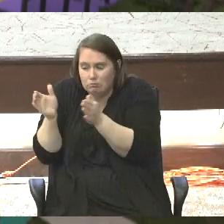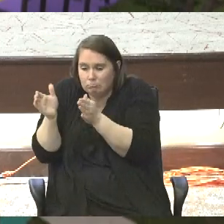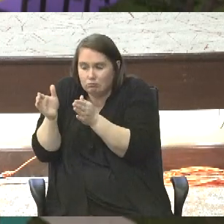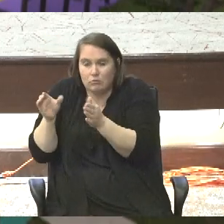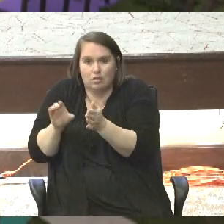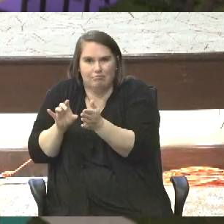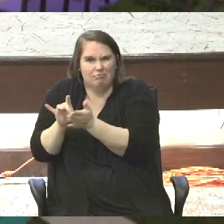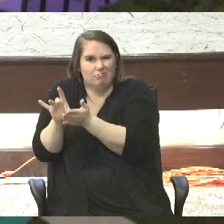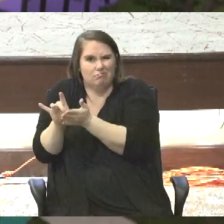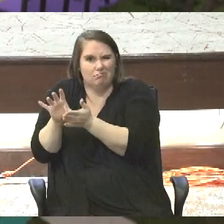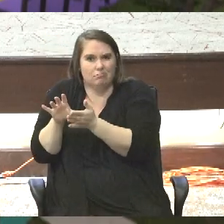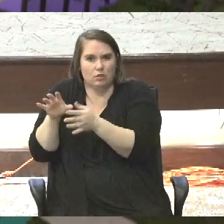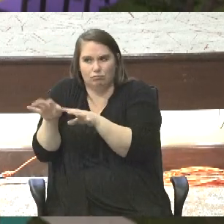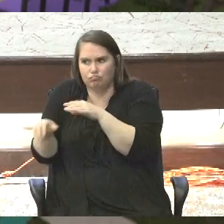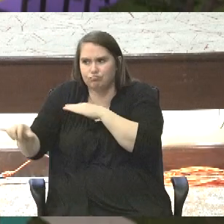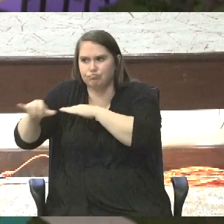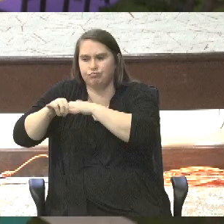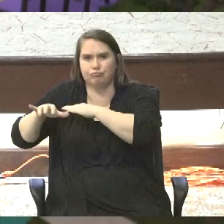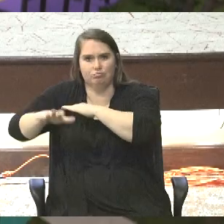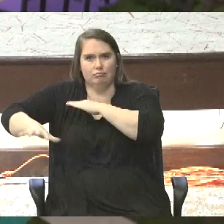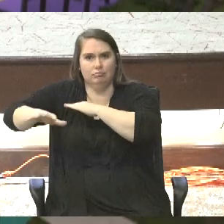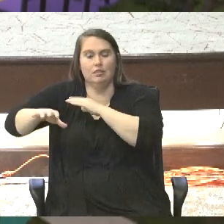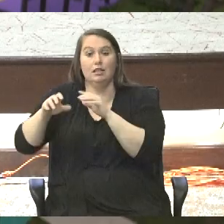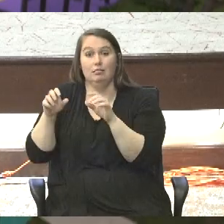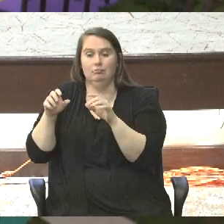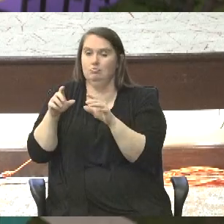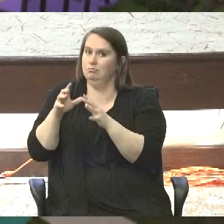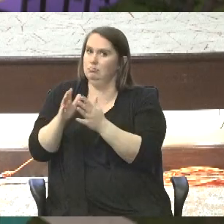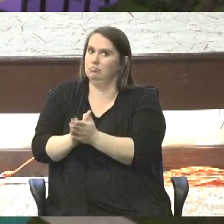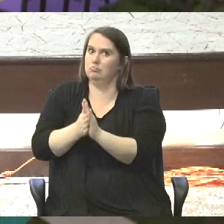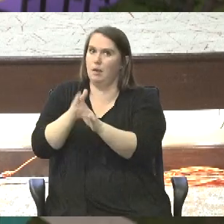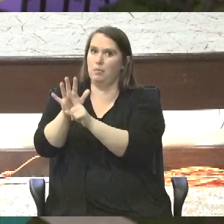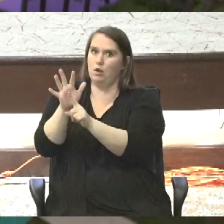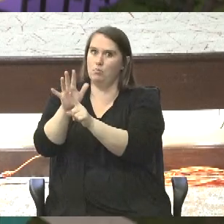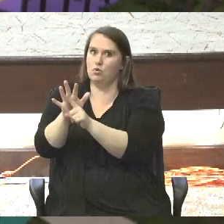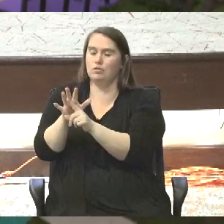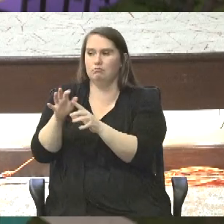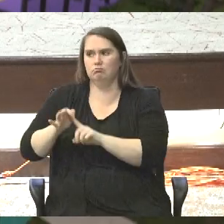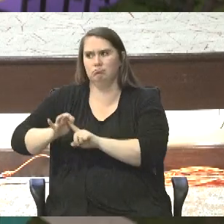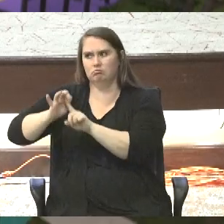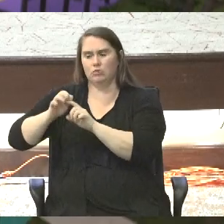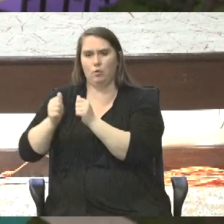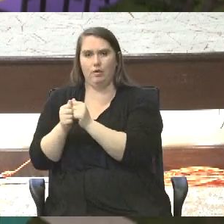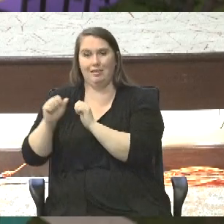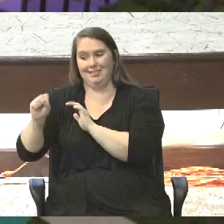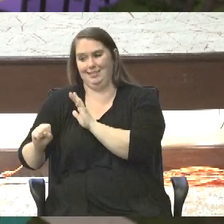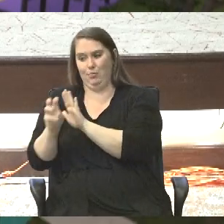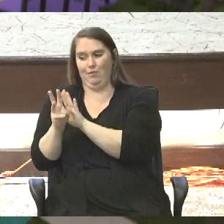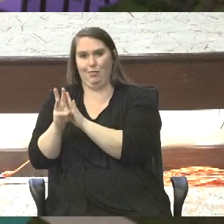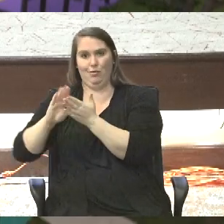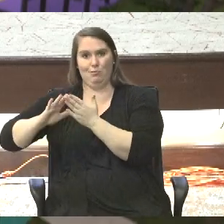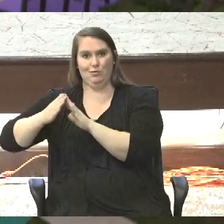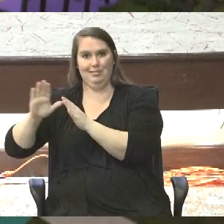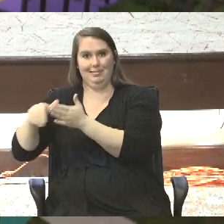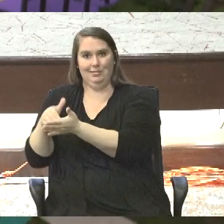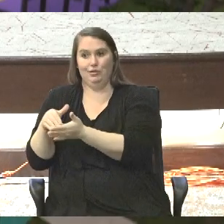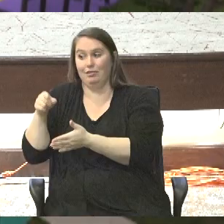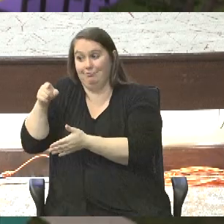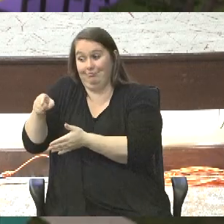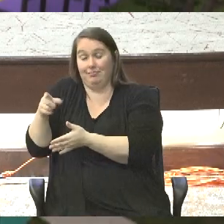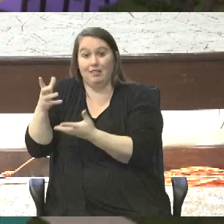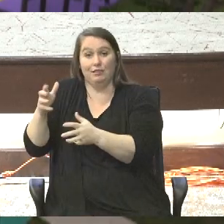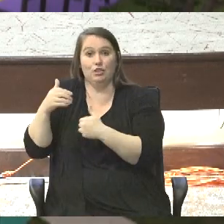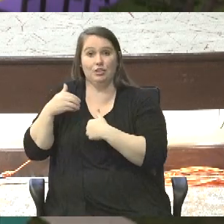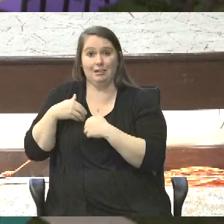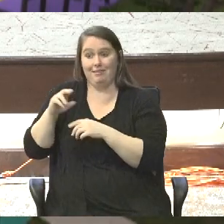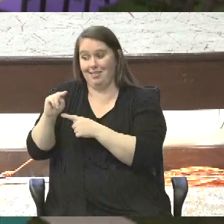court that's become really popular, especially at our South Waco Community Center. So this is going to be basketball goals that have the